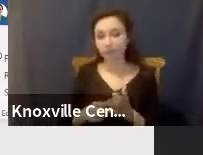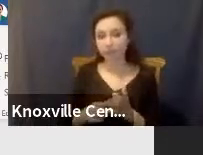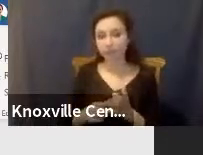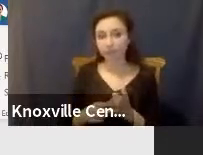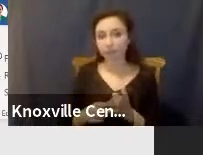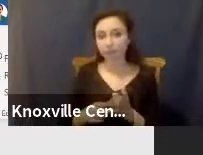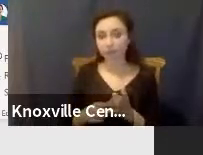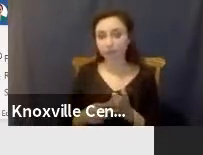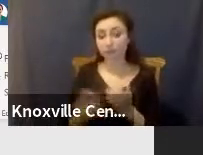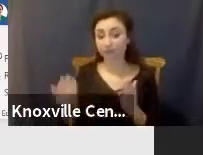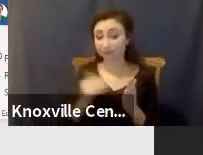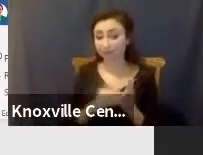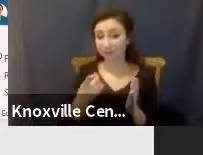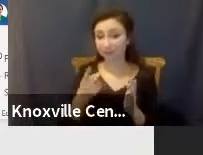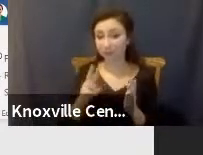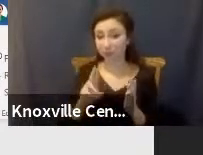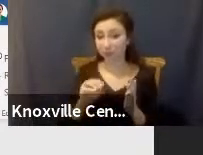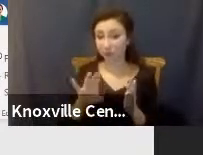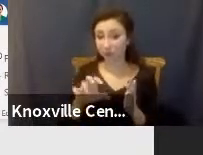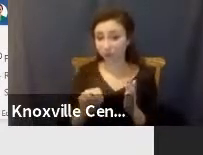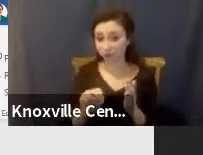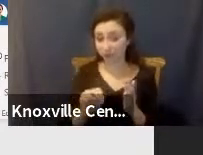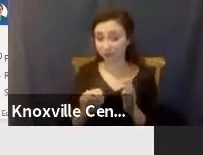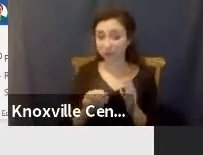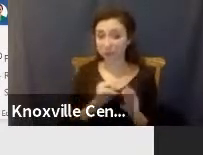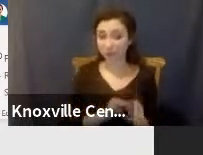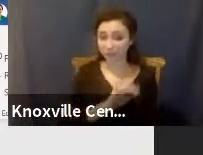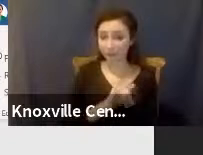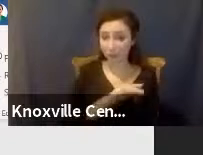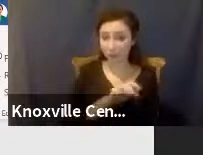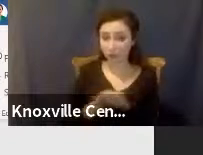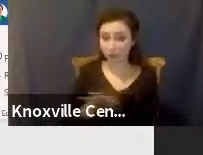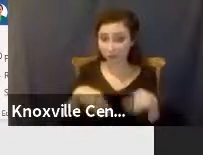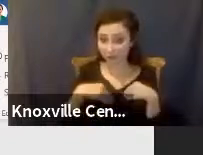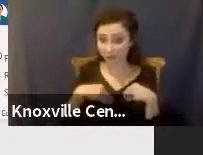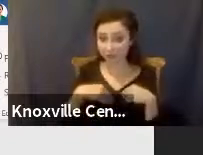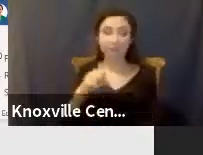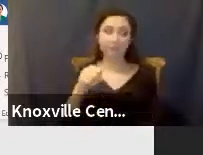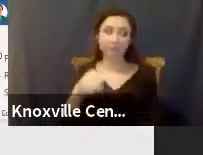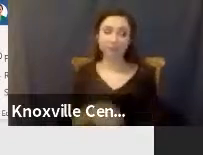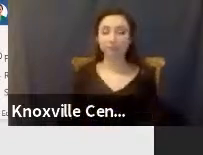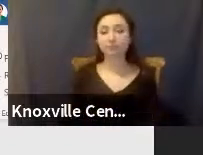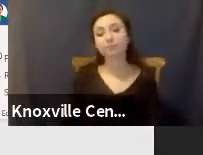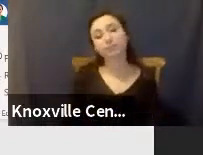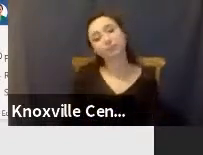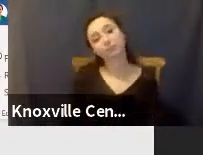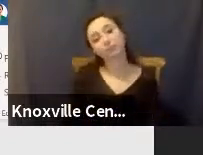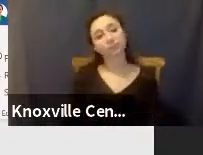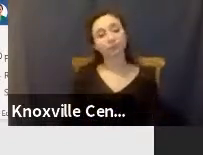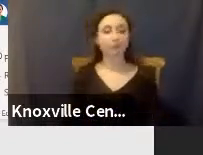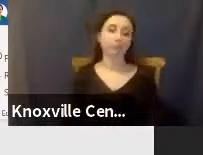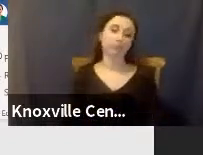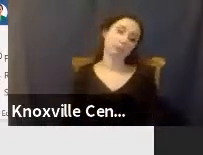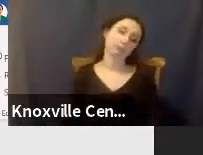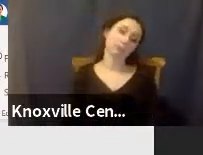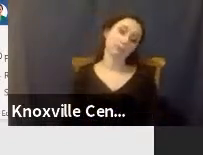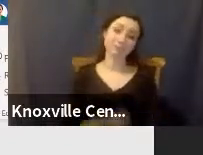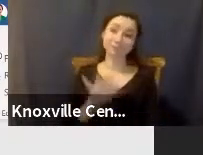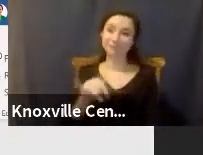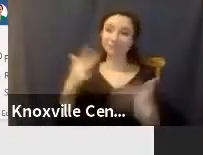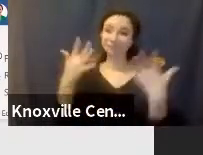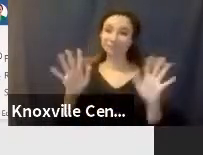And again, Dr. O'Brien and Mayor Jacobs, we're okay with that. Yes. Good. Okay. And that completes